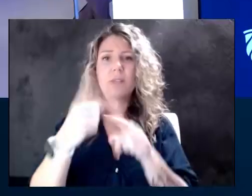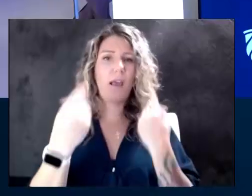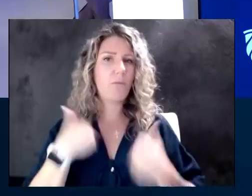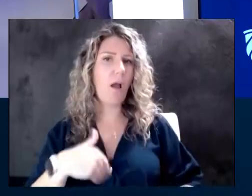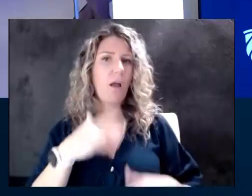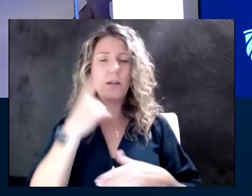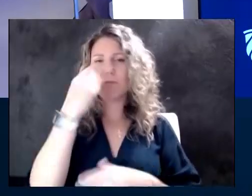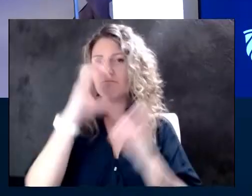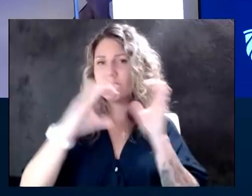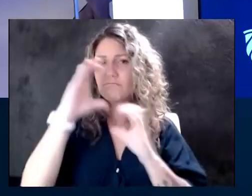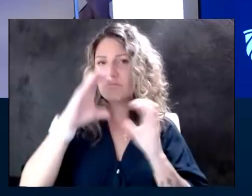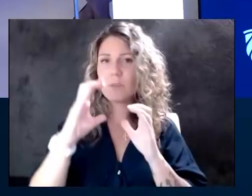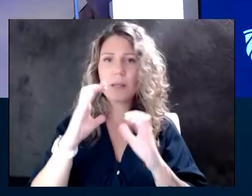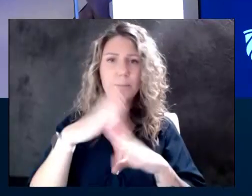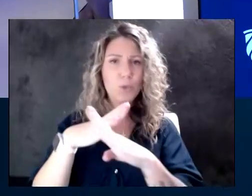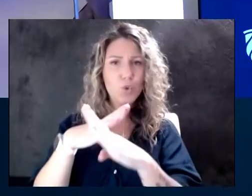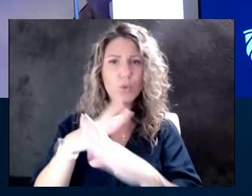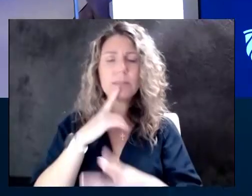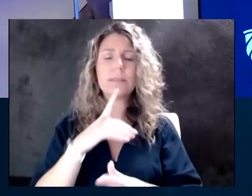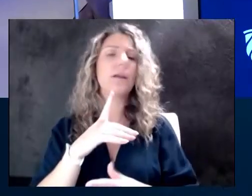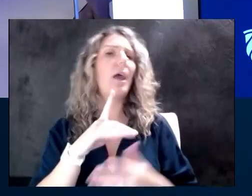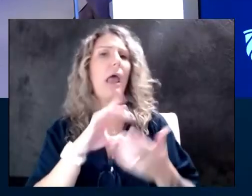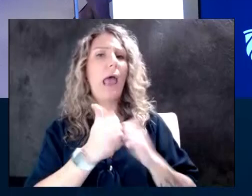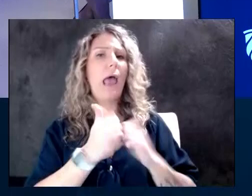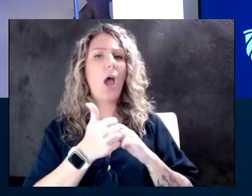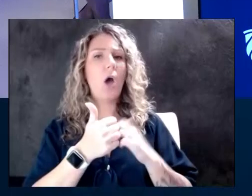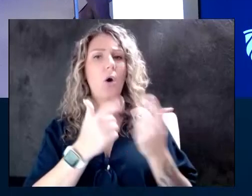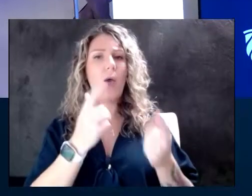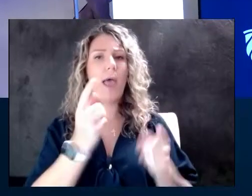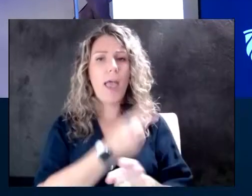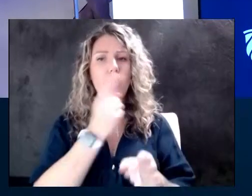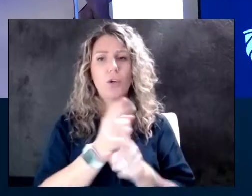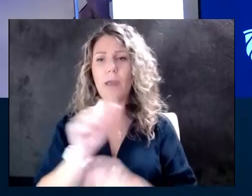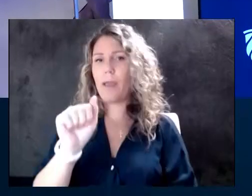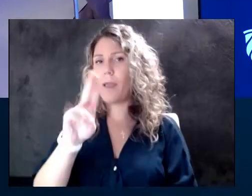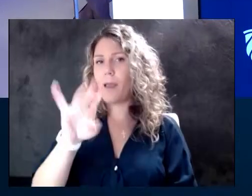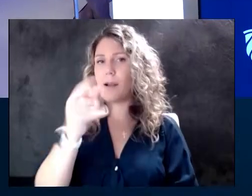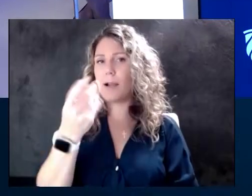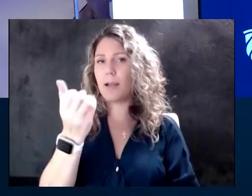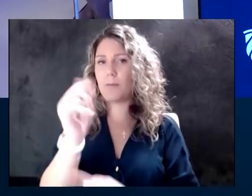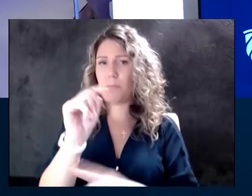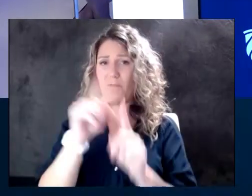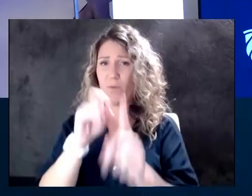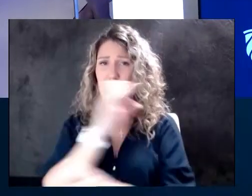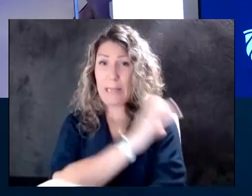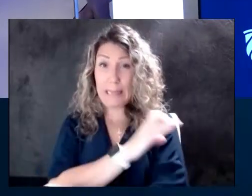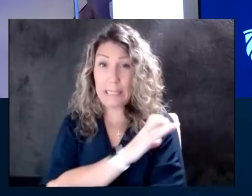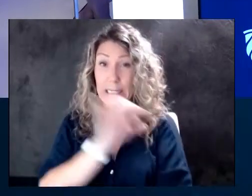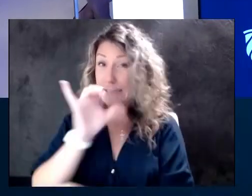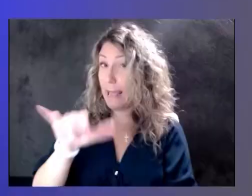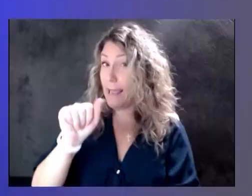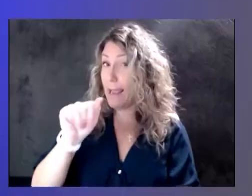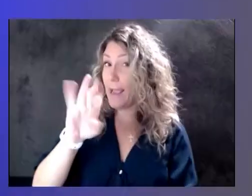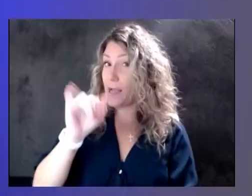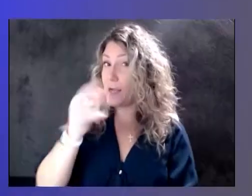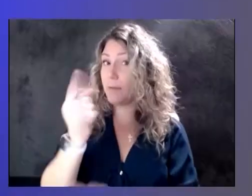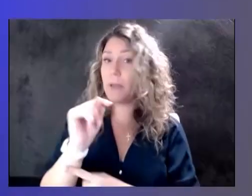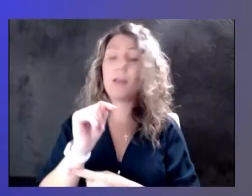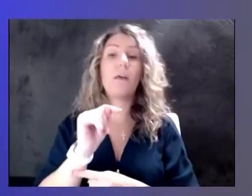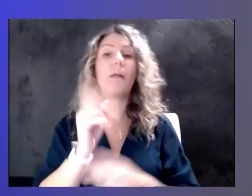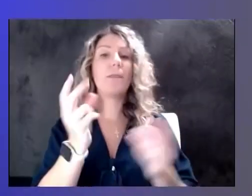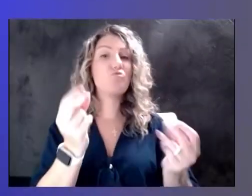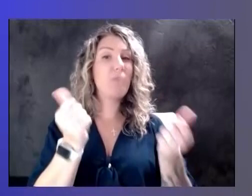asks, how accurate are the Abbott rapid tests from a clinic? Now, these are Abbott. Is that would be the same? The rapid tests from the clinic are the same thing.